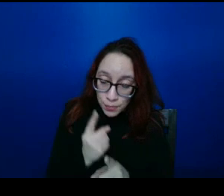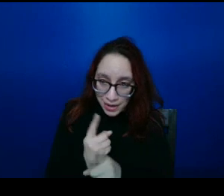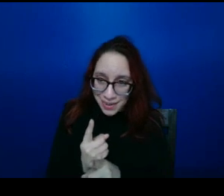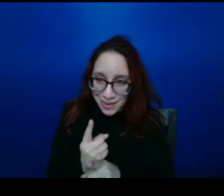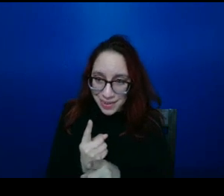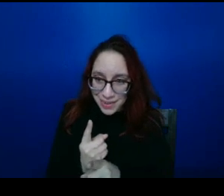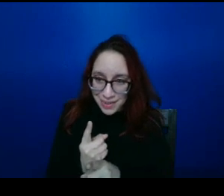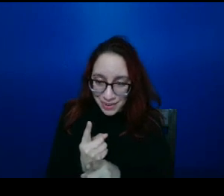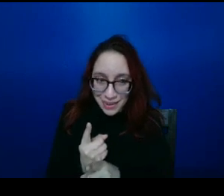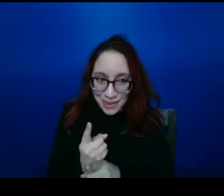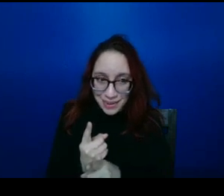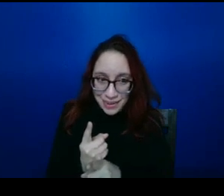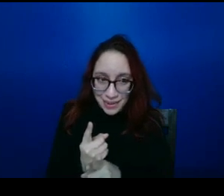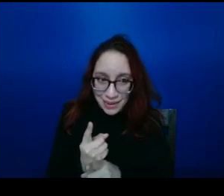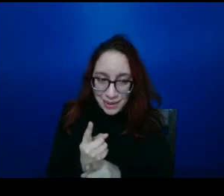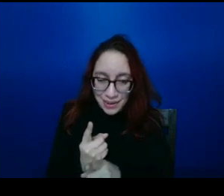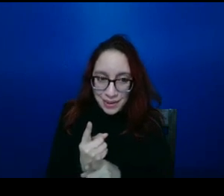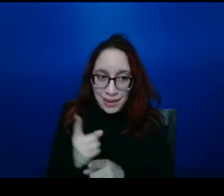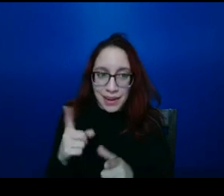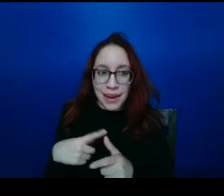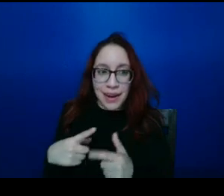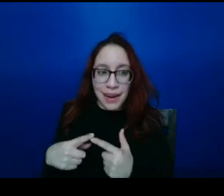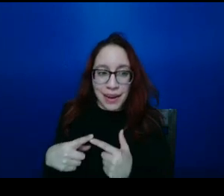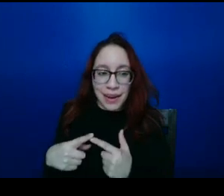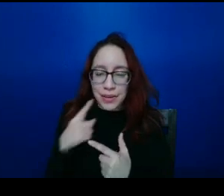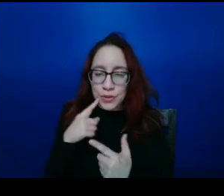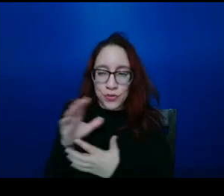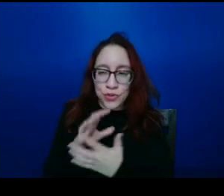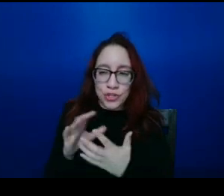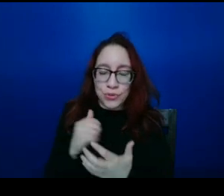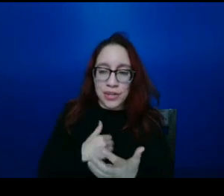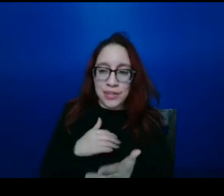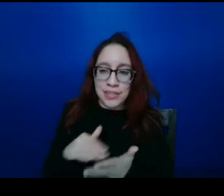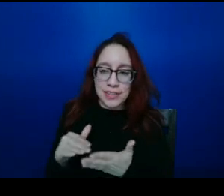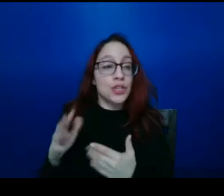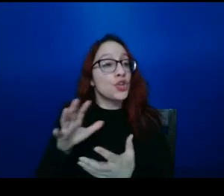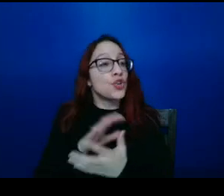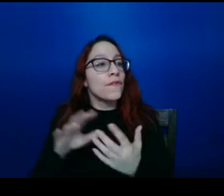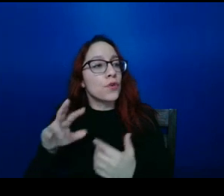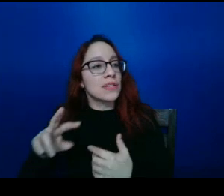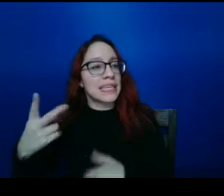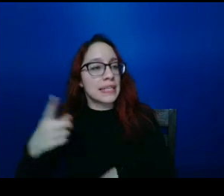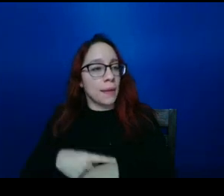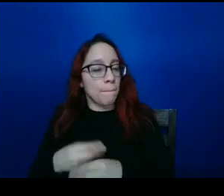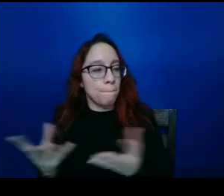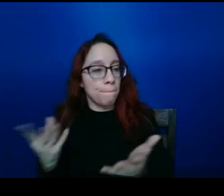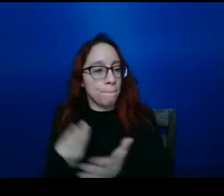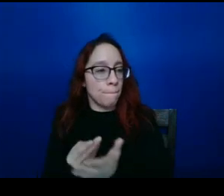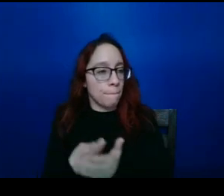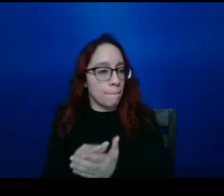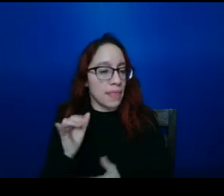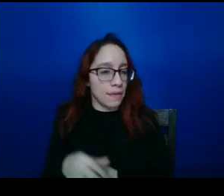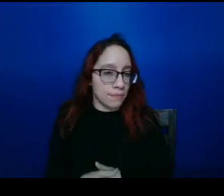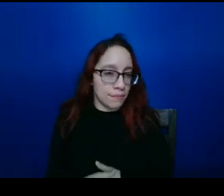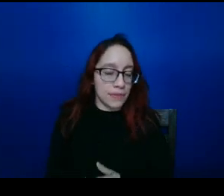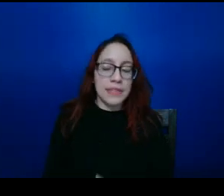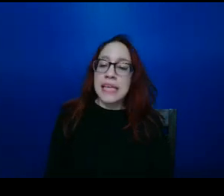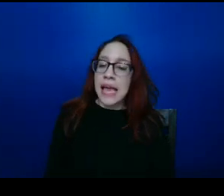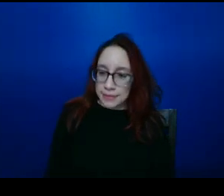correct. Yeah. And then there will be a round two. Confusion, excuse me. No, the okay. confusion was for round two, right? That's my understanding. Okay.